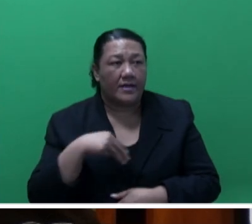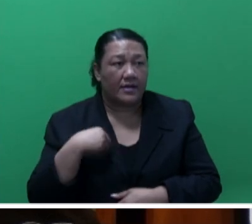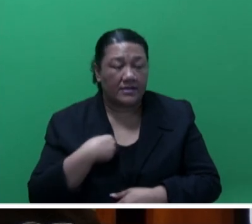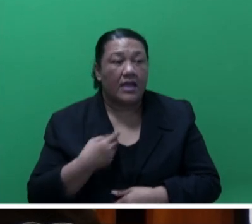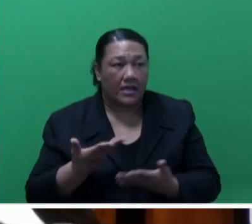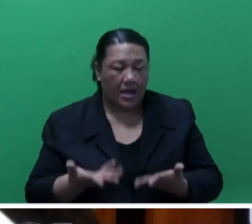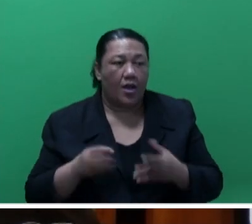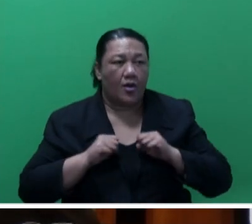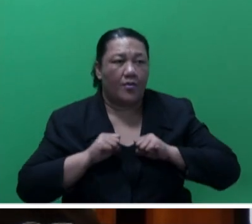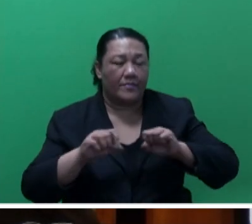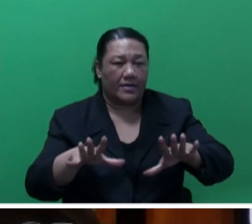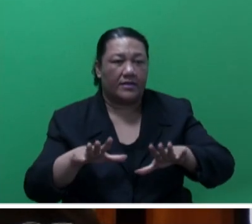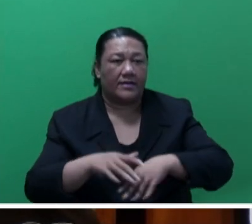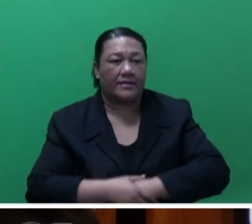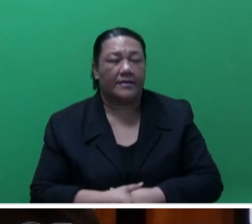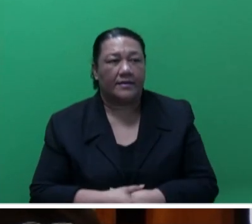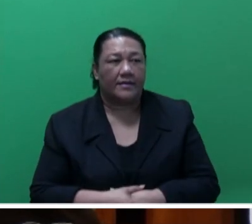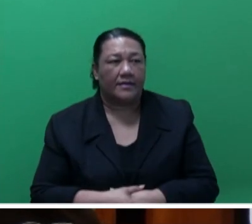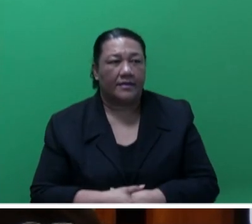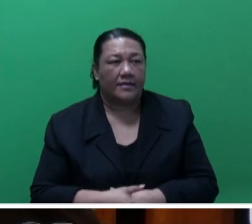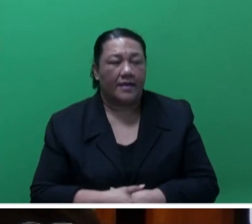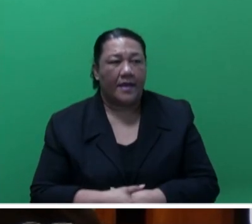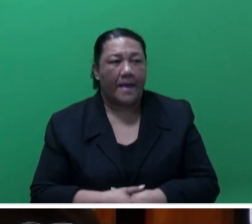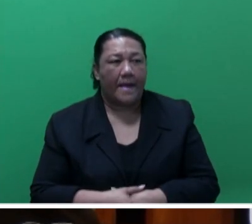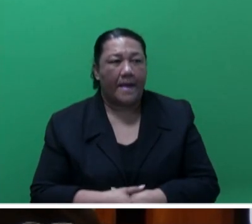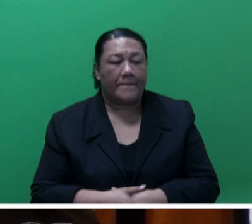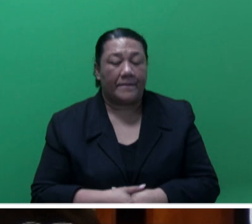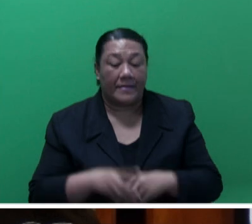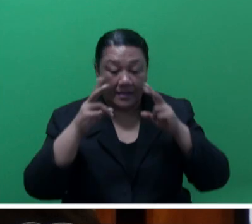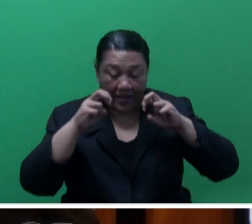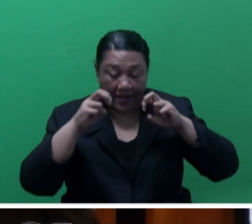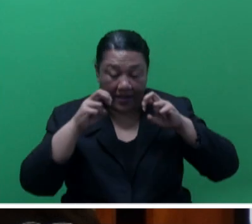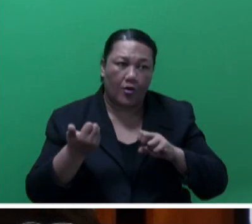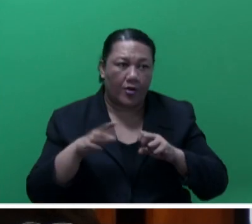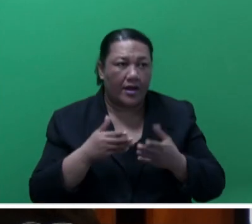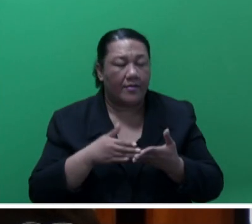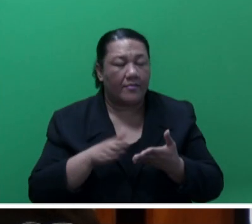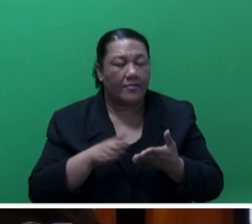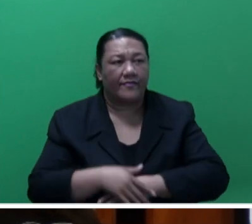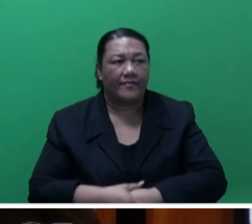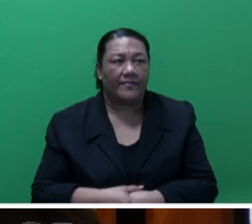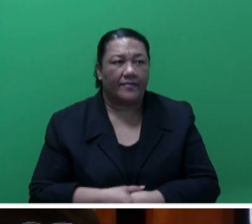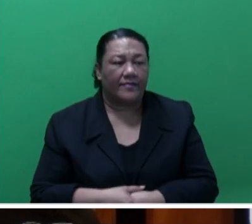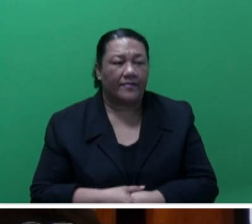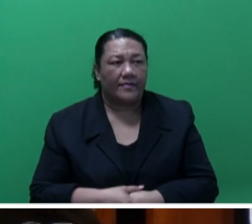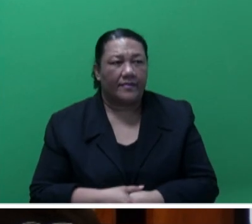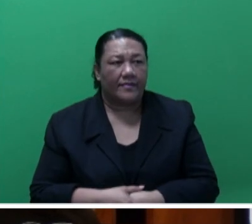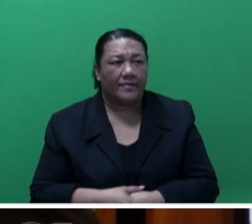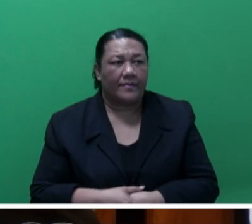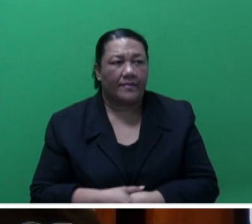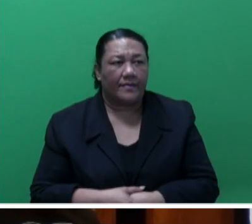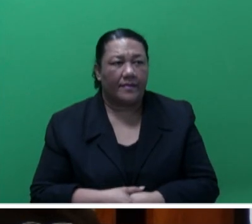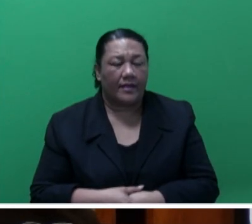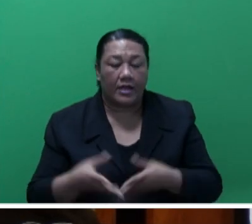completed. The peripheral survey has been approved, at least the dry part, or the dry